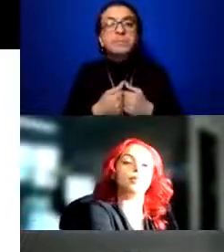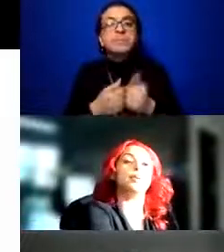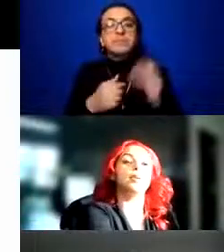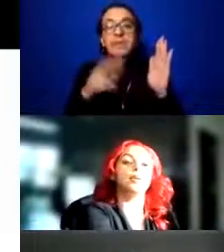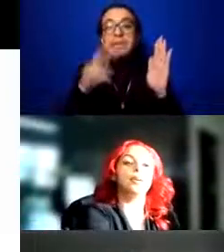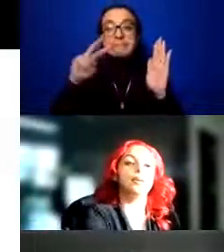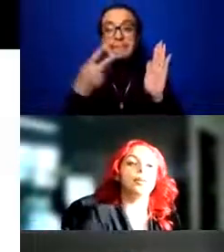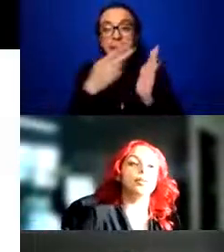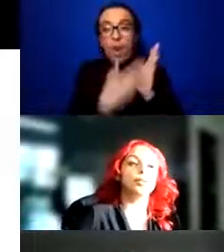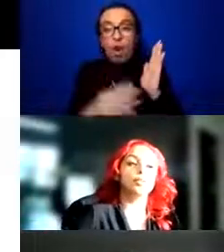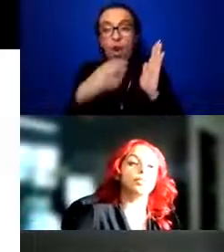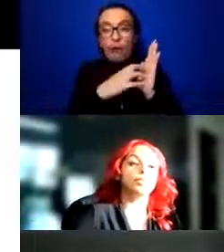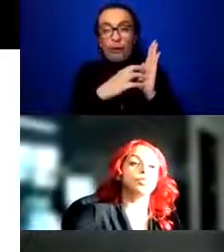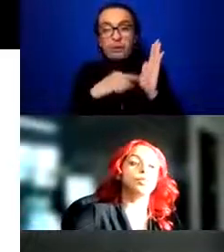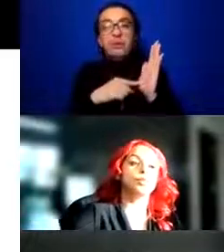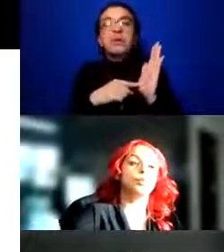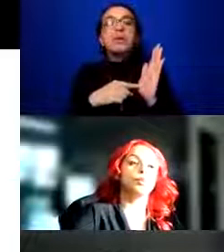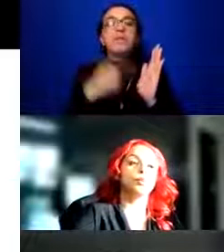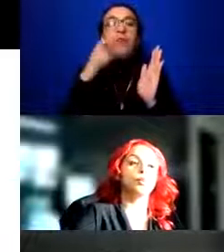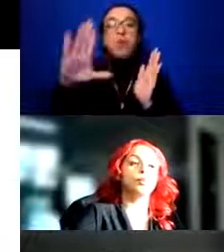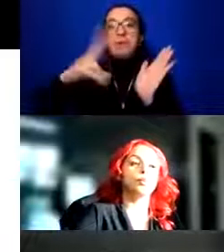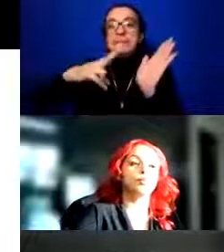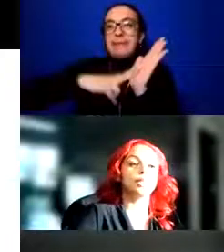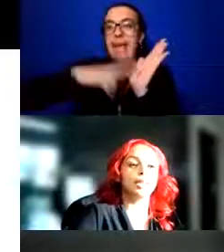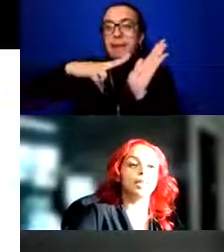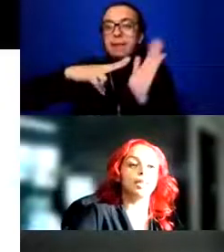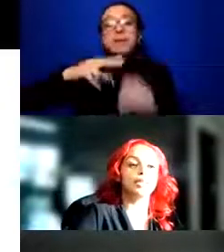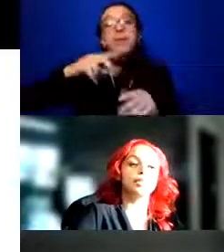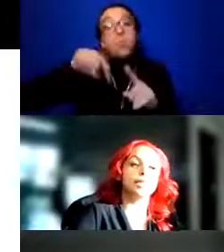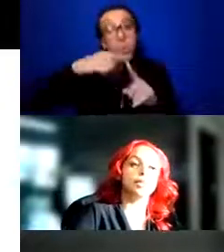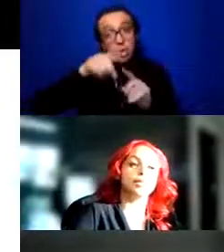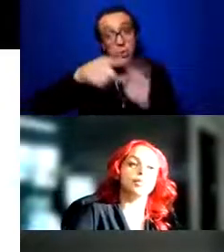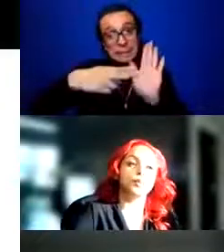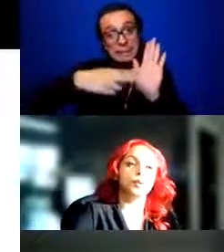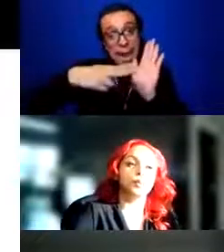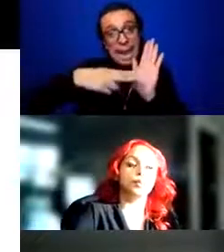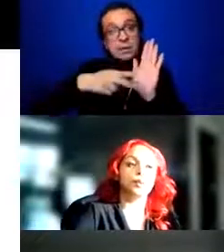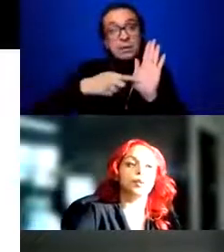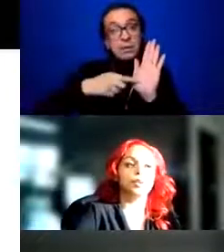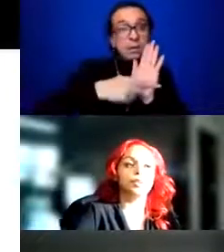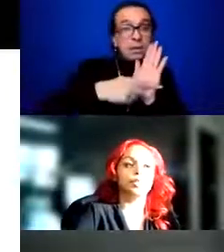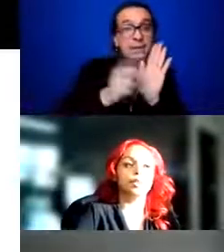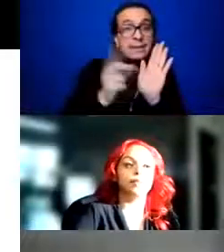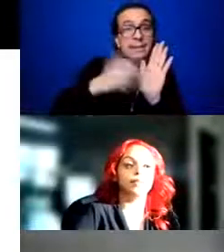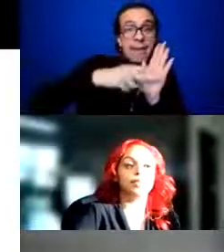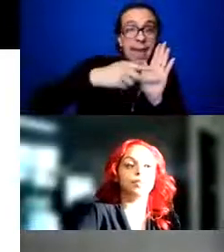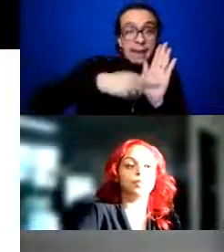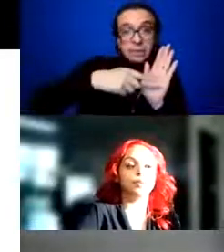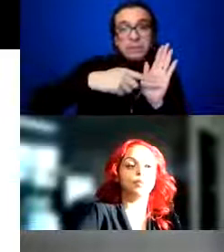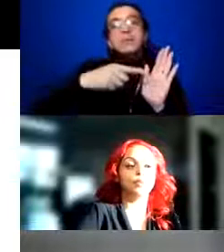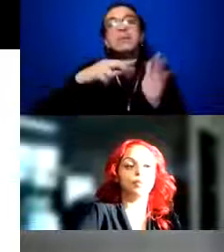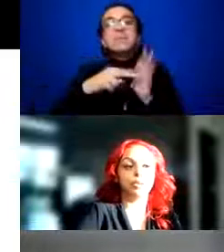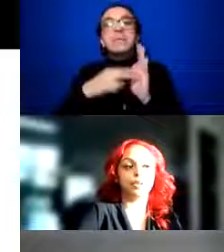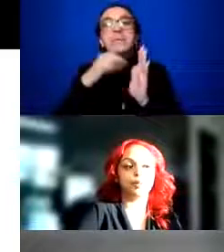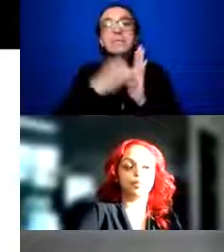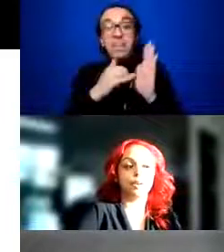part would be your signature. So by you signing and dating this form, you're acknowledging that everything that